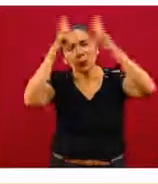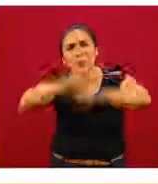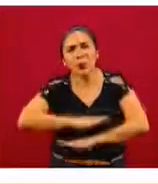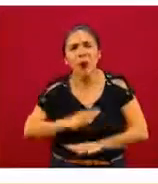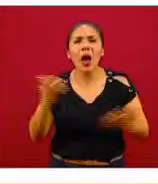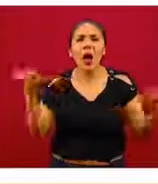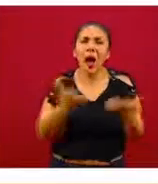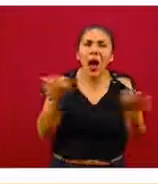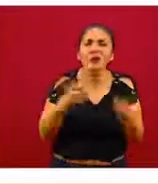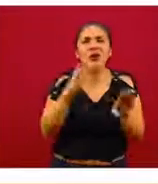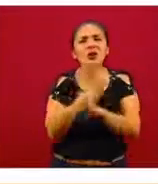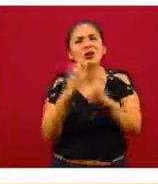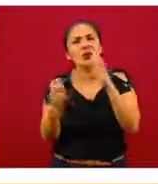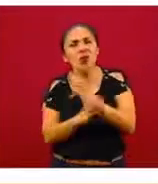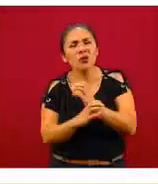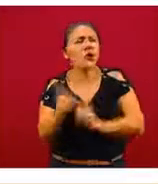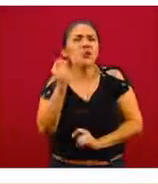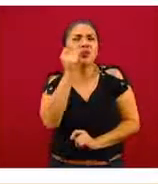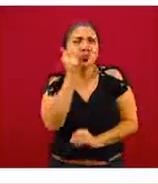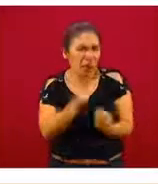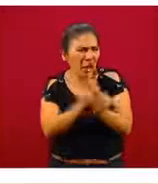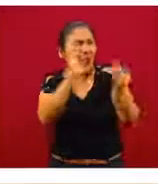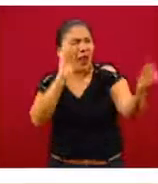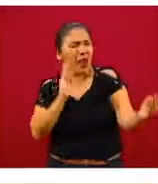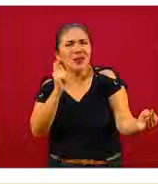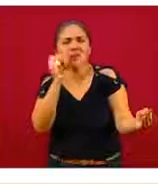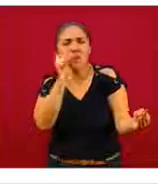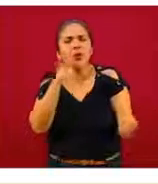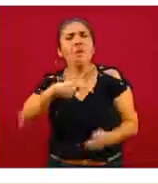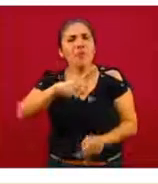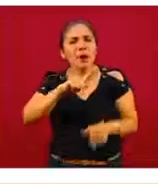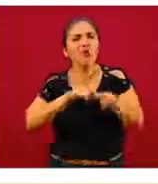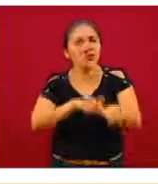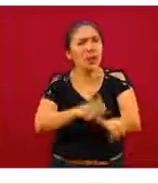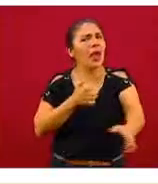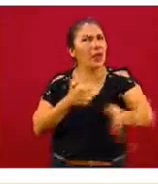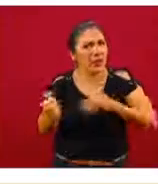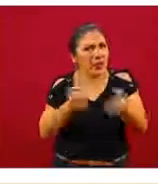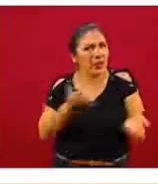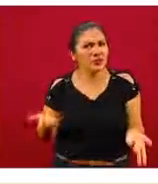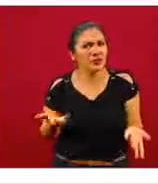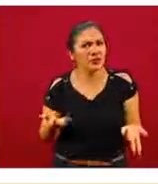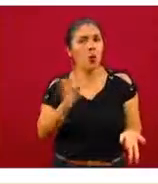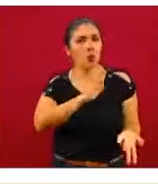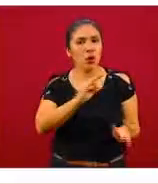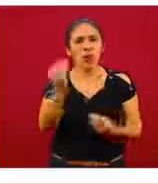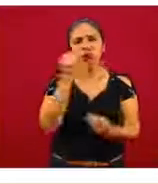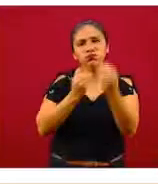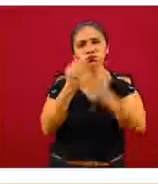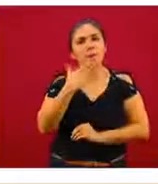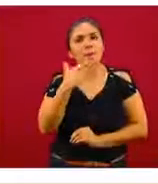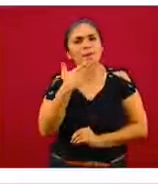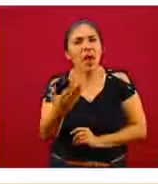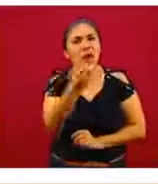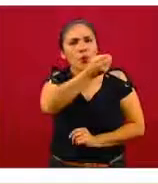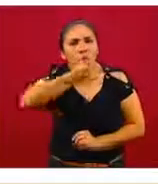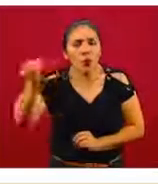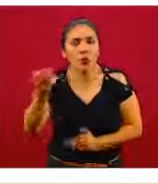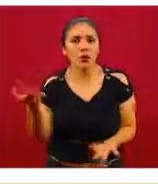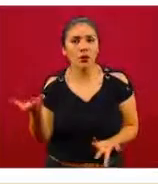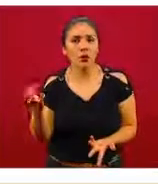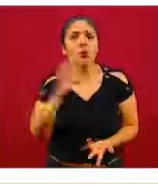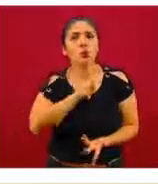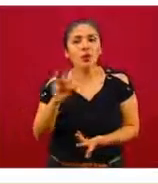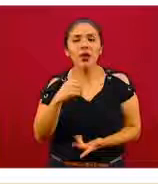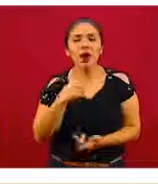to play and have fun and still do it with safe physical distancing. We need to make sure that they're still getting enough